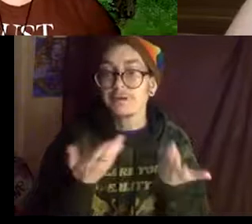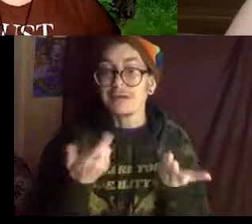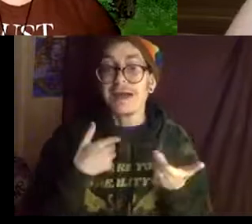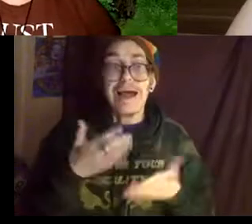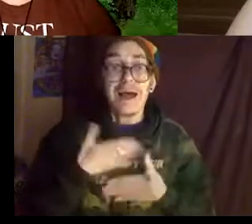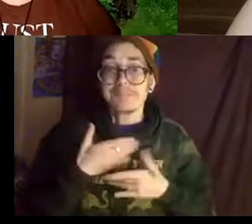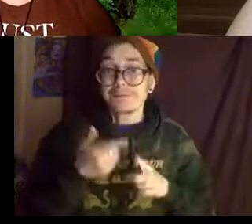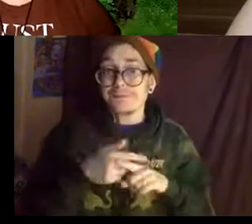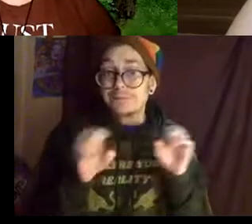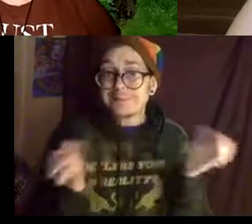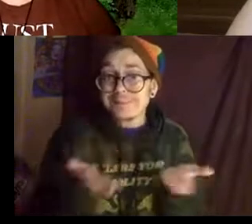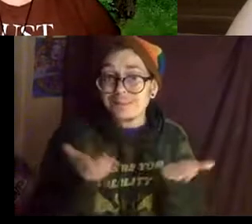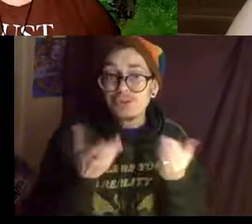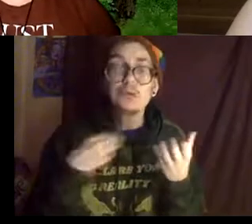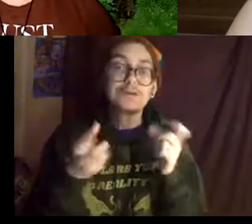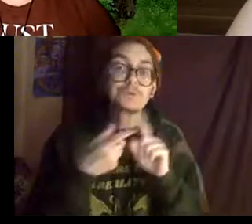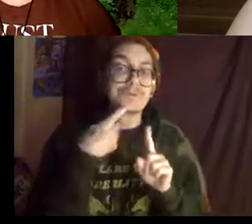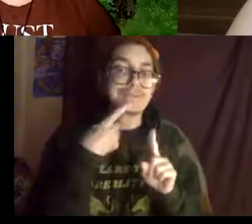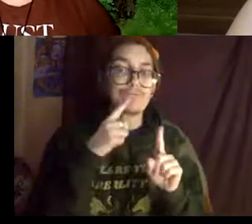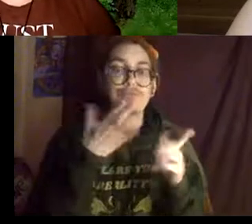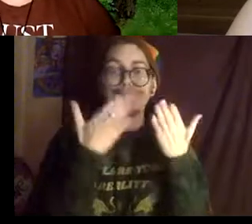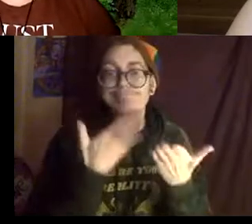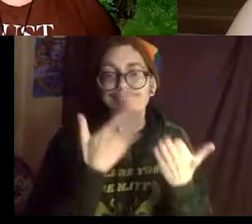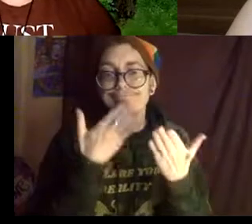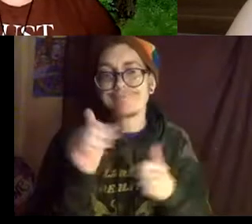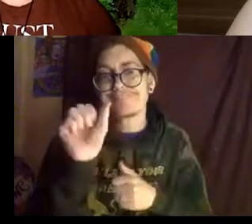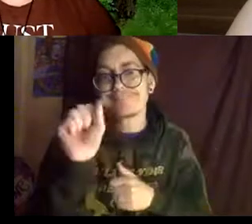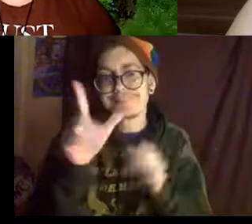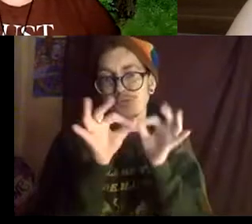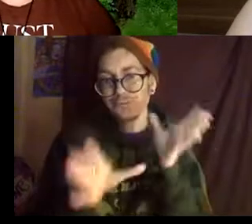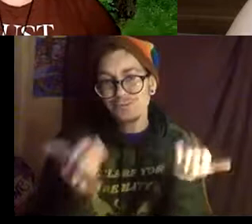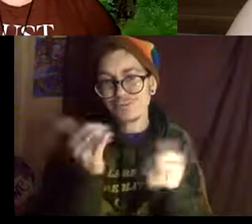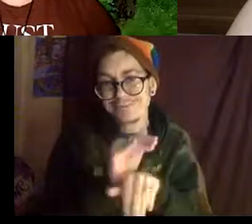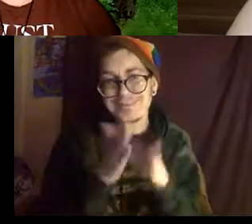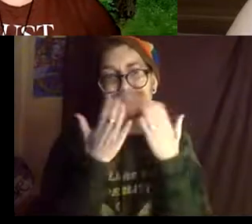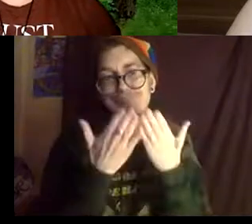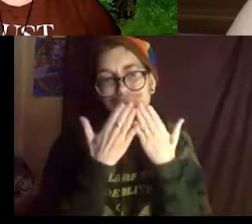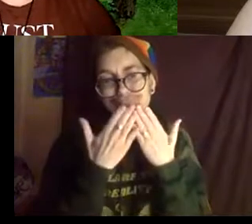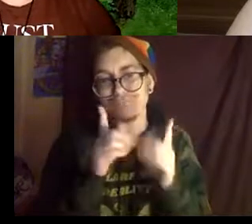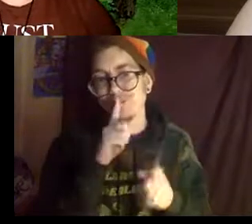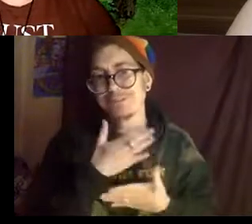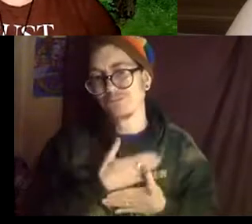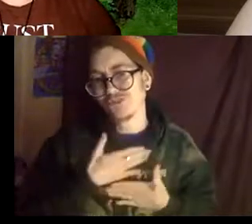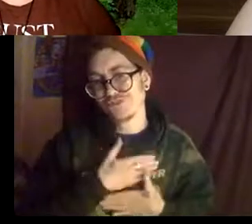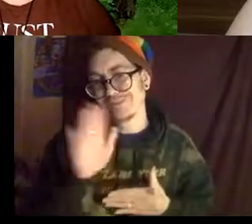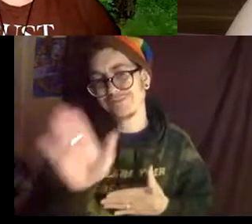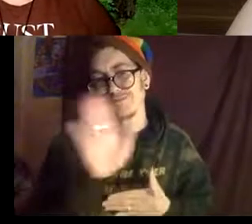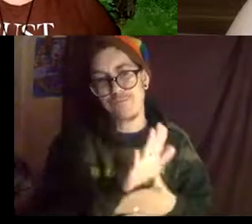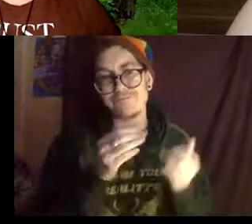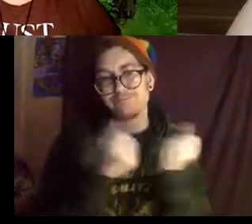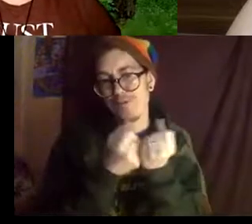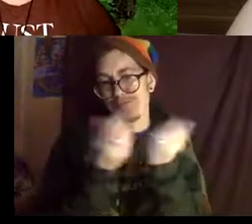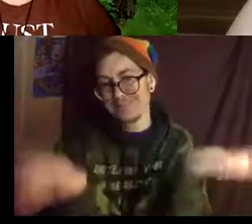with what they feel most comfortable with. And I'm happy to be here. And I want to say a big thank you to our interpreters tonight for making